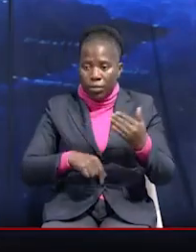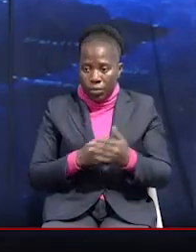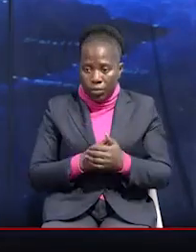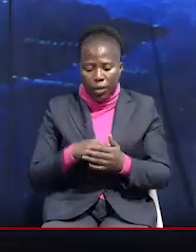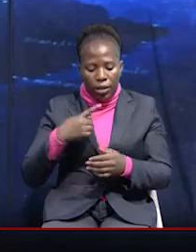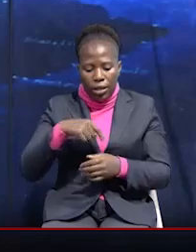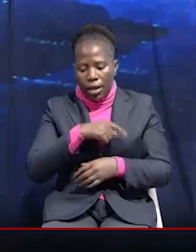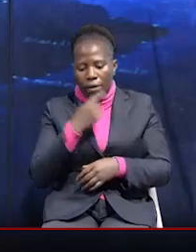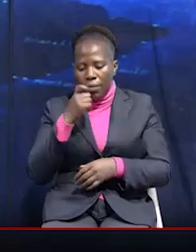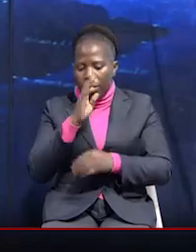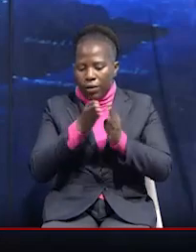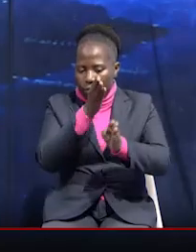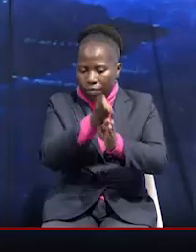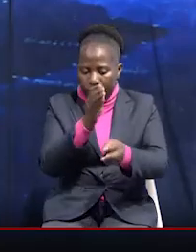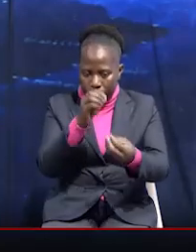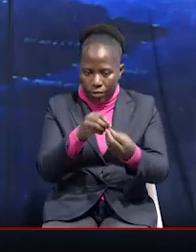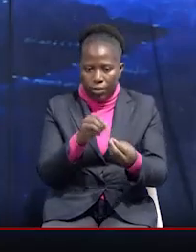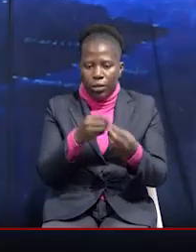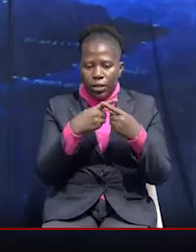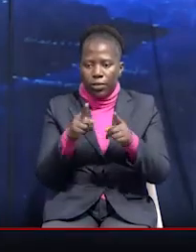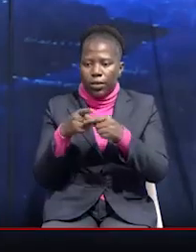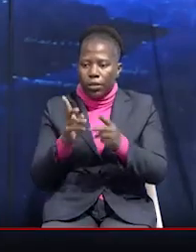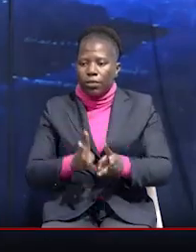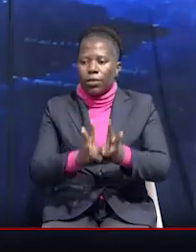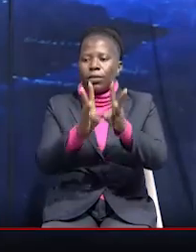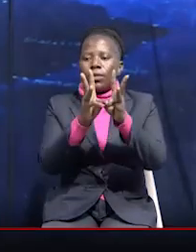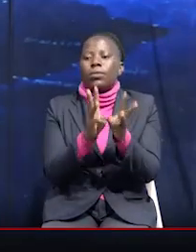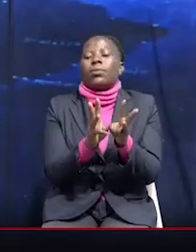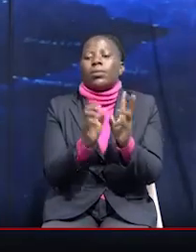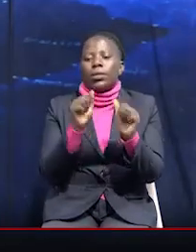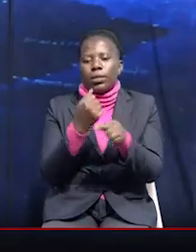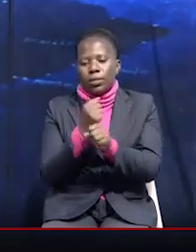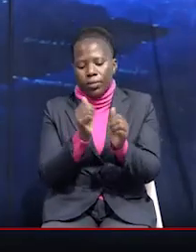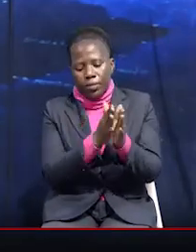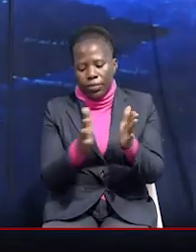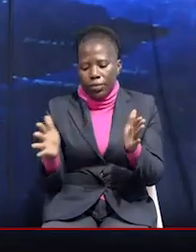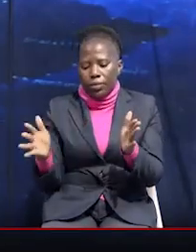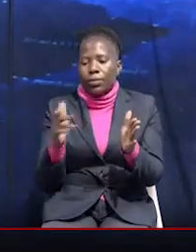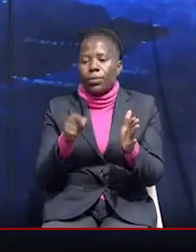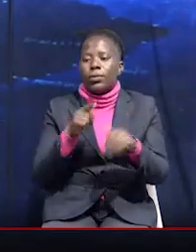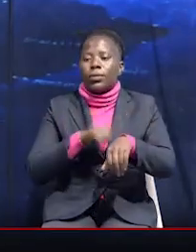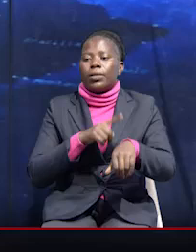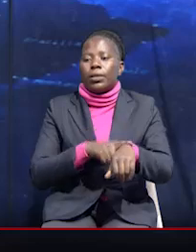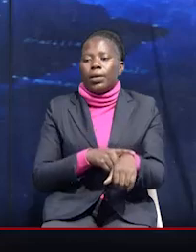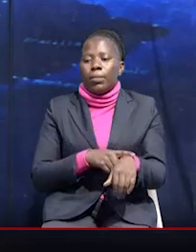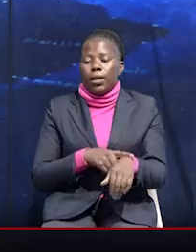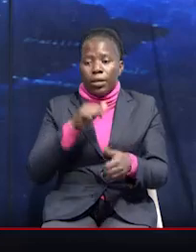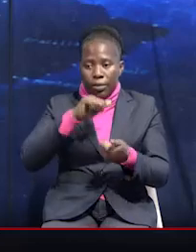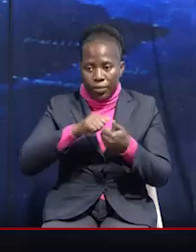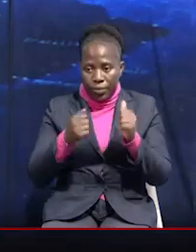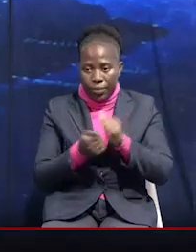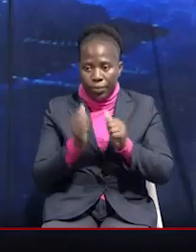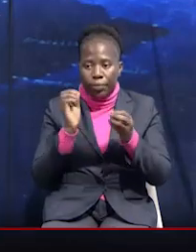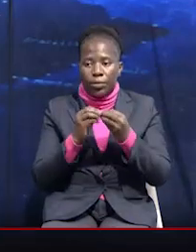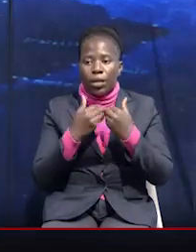a multi-dimensional aspect around this time. You know, the tricky thing that it's